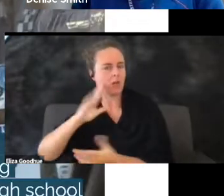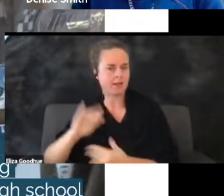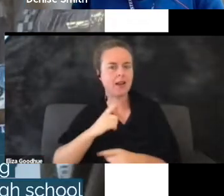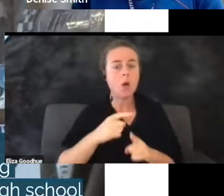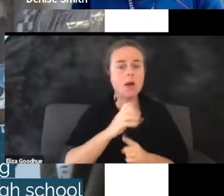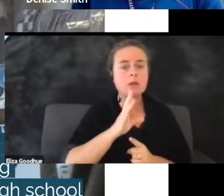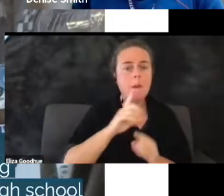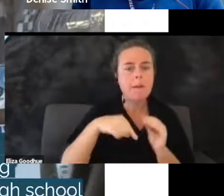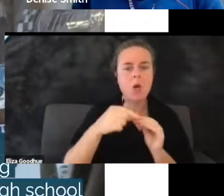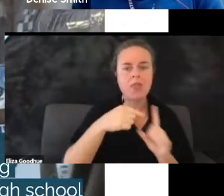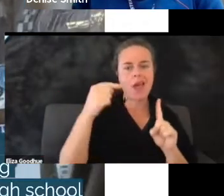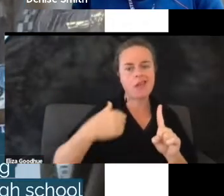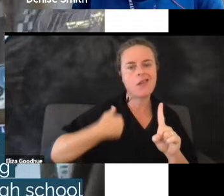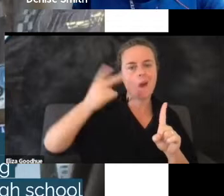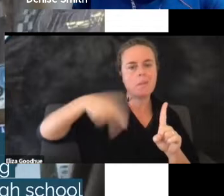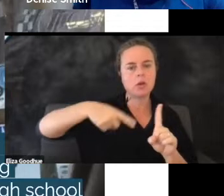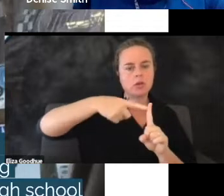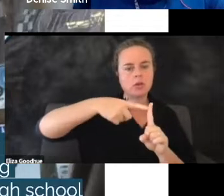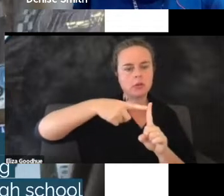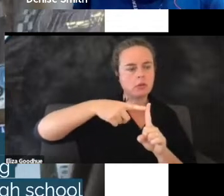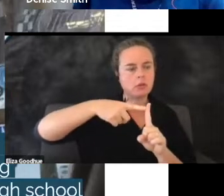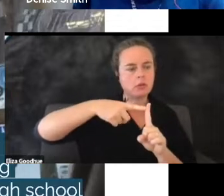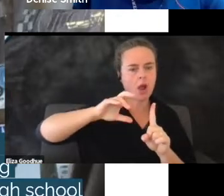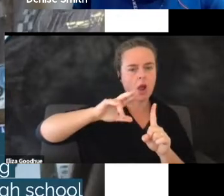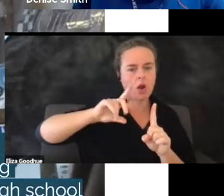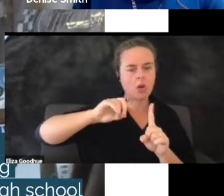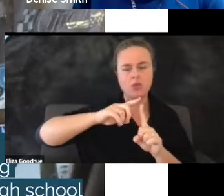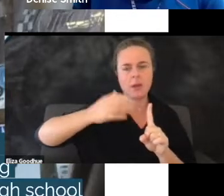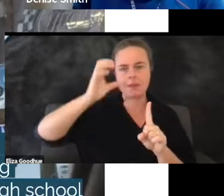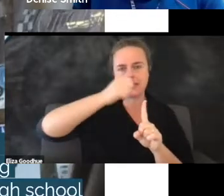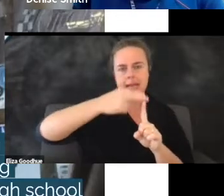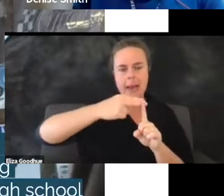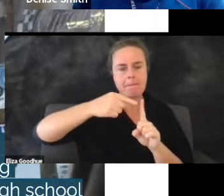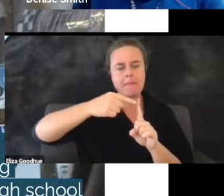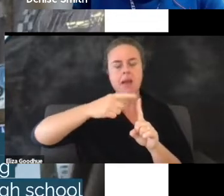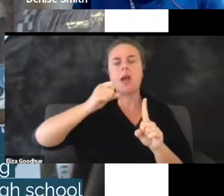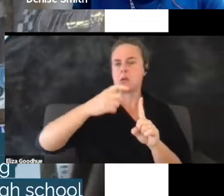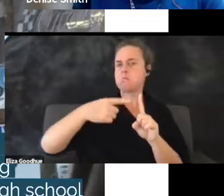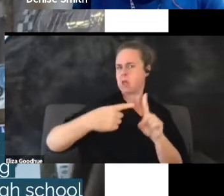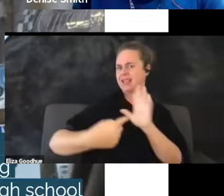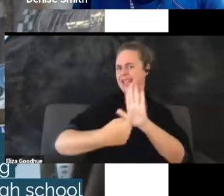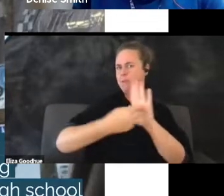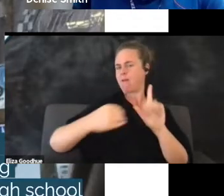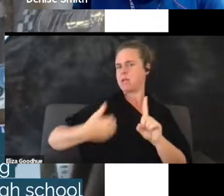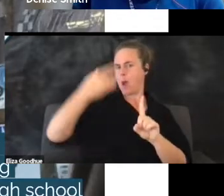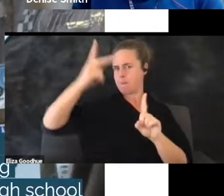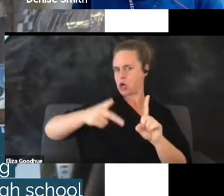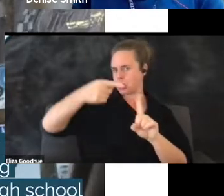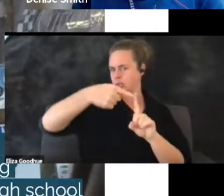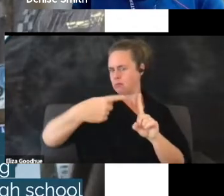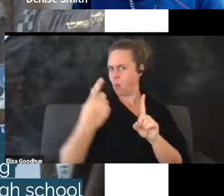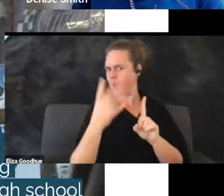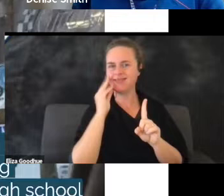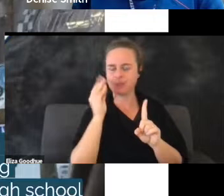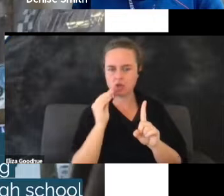This is just multiple pictures from around our communities. So this is St. Albans, I think Swanton,